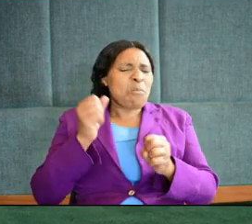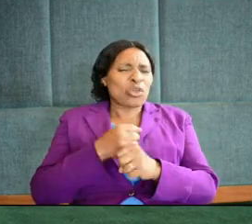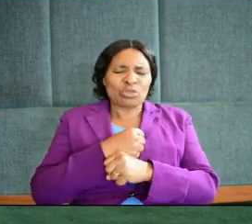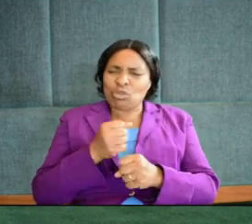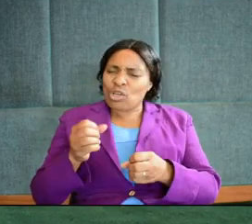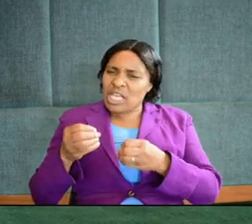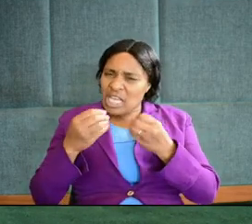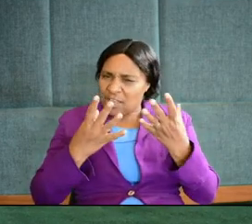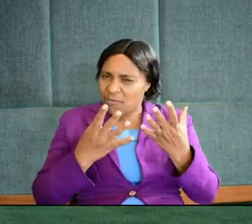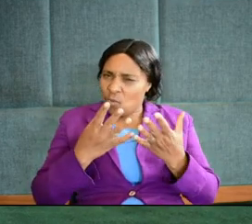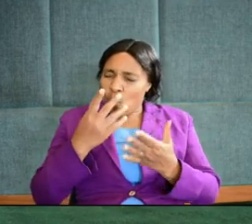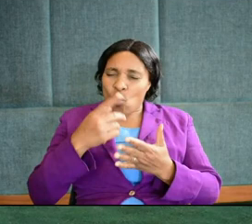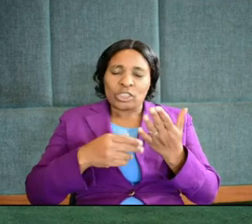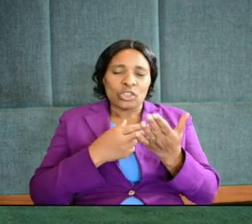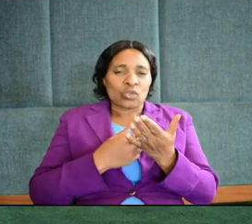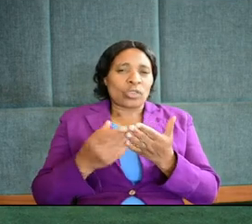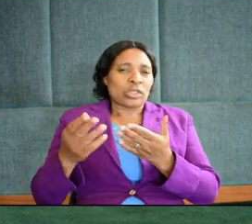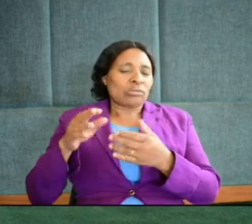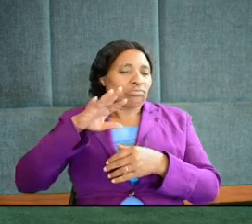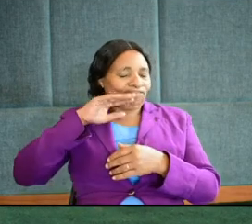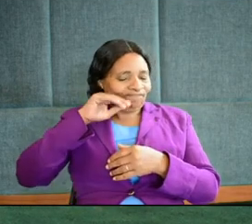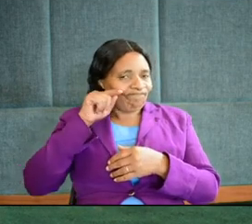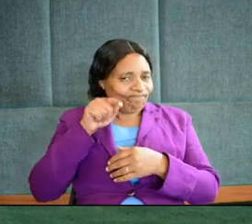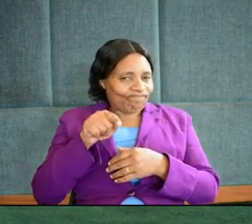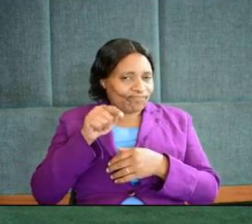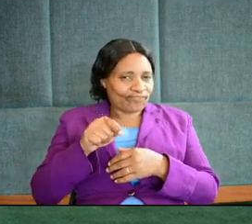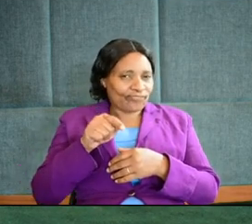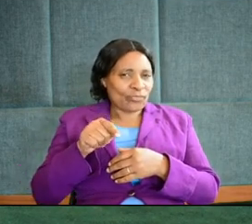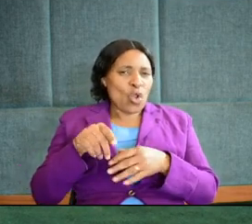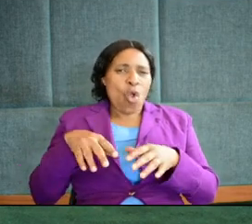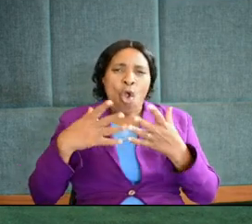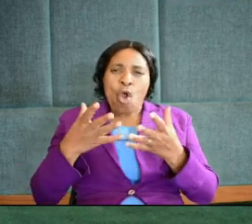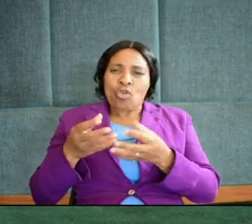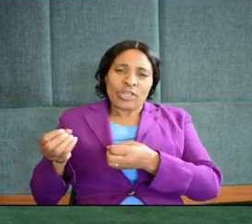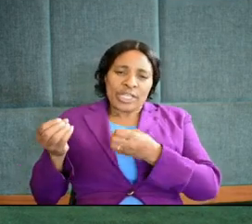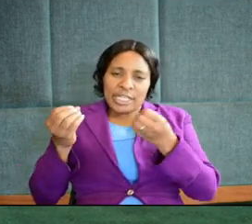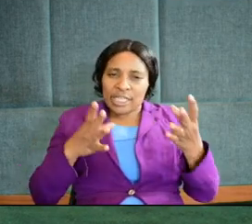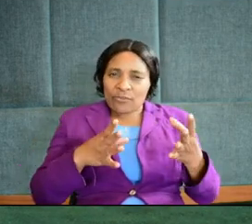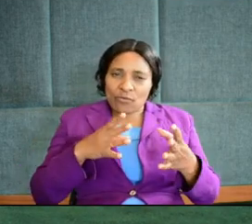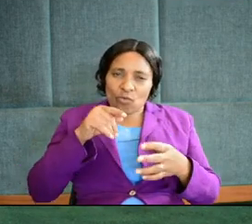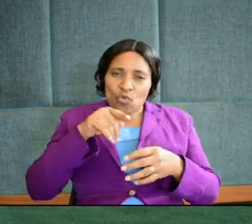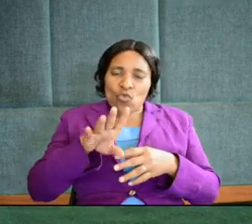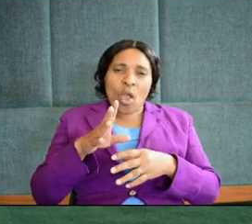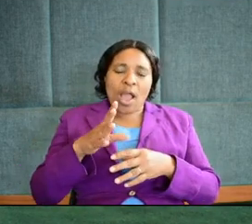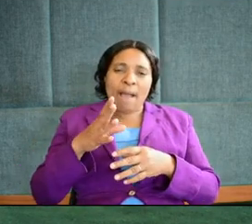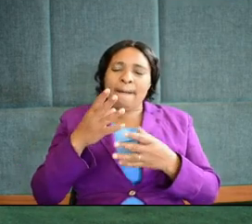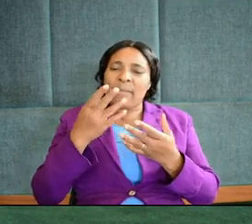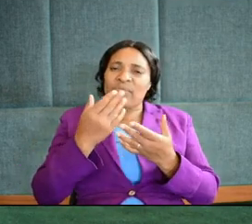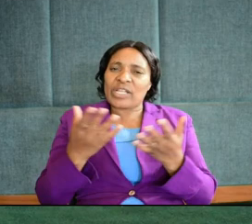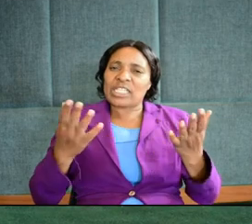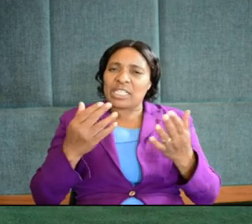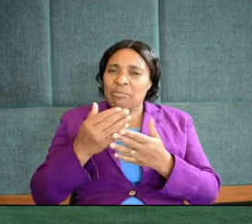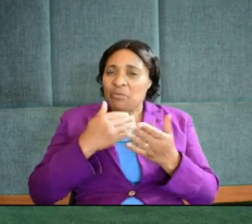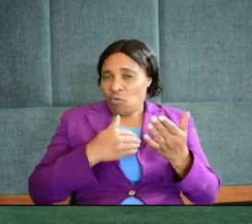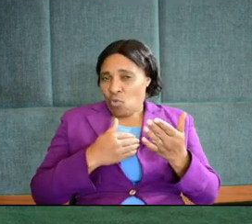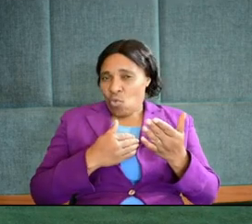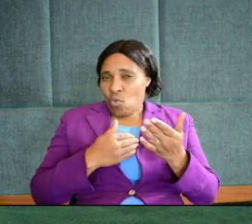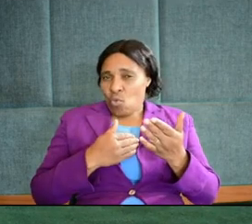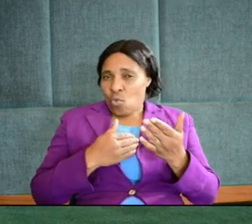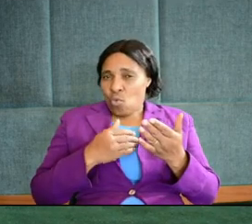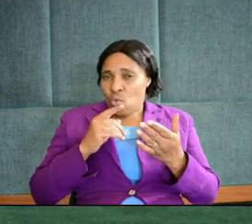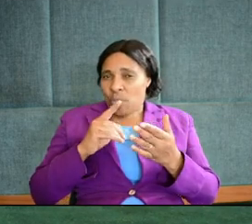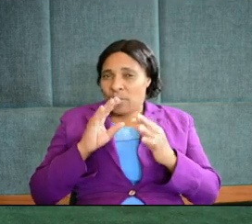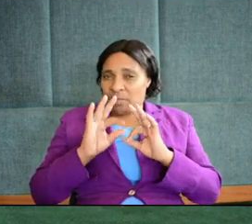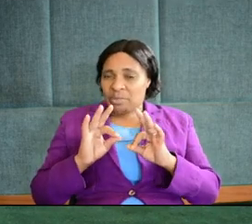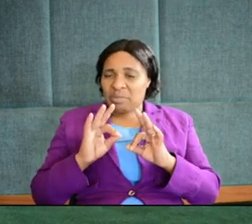holy to the dogs, nor cast your pearls before swine. Have you ever seen pearls before?